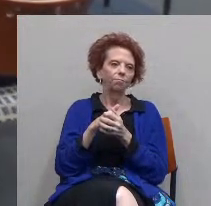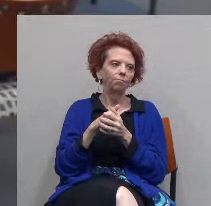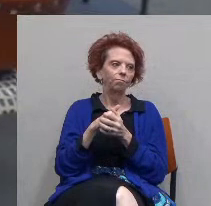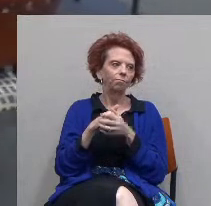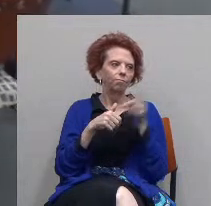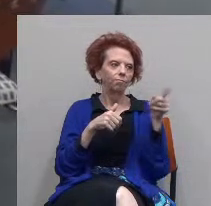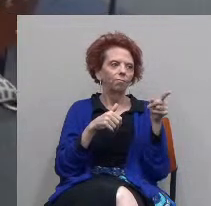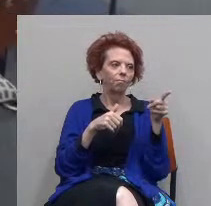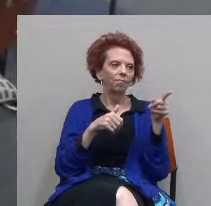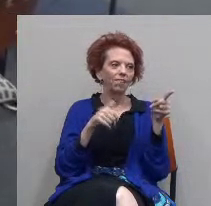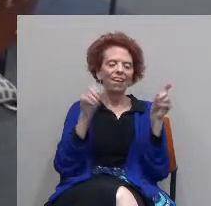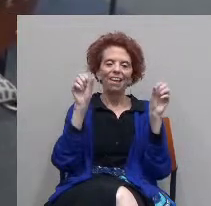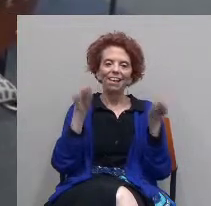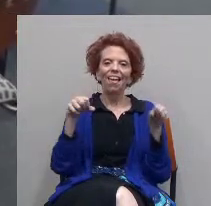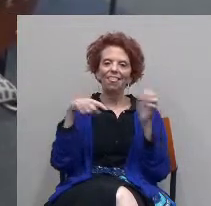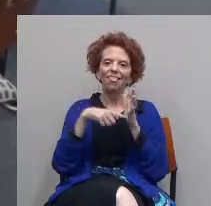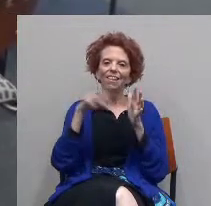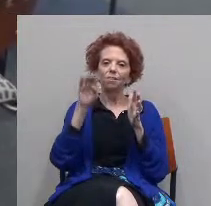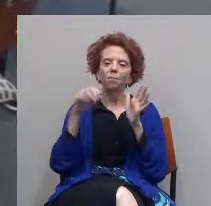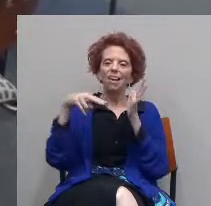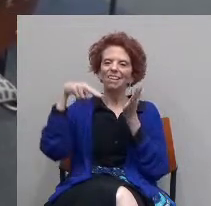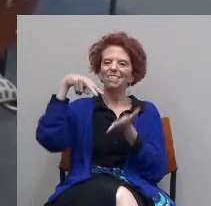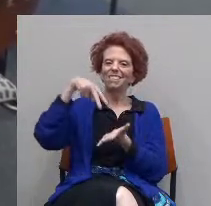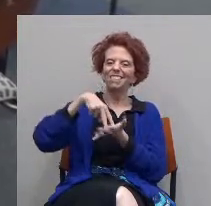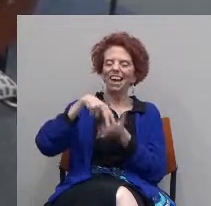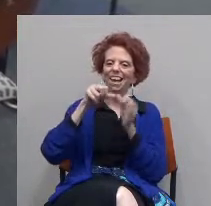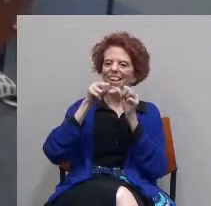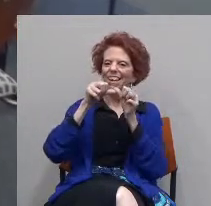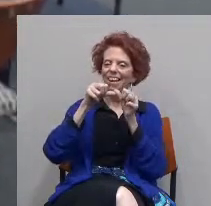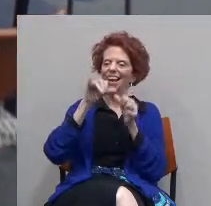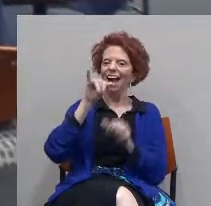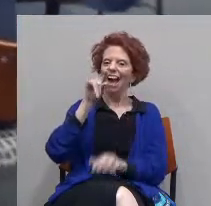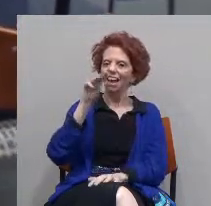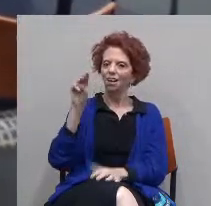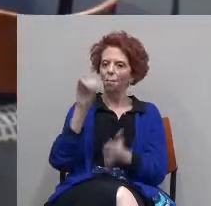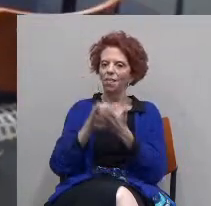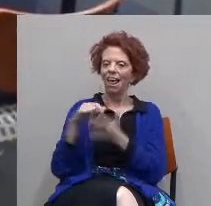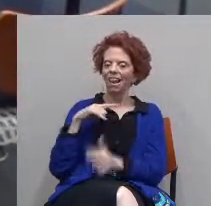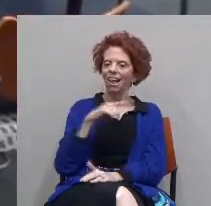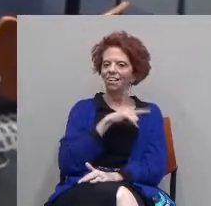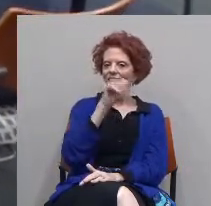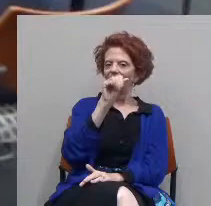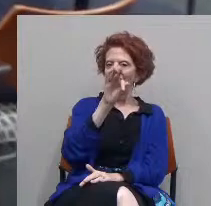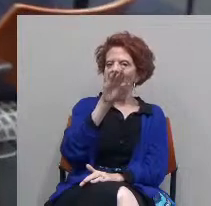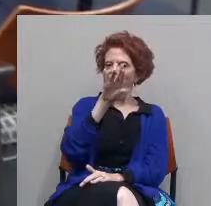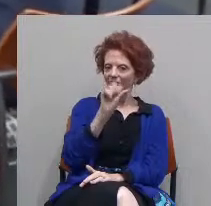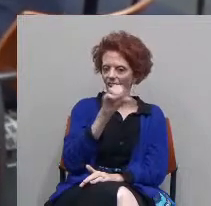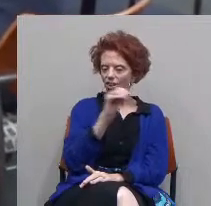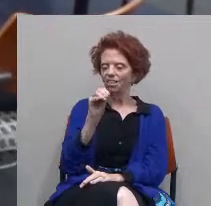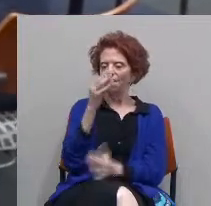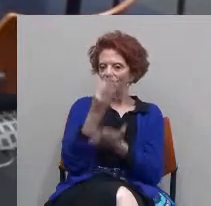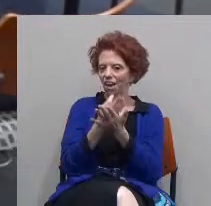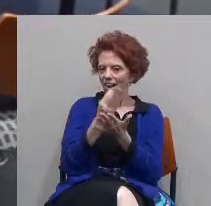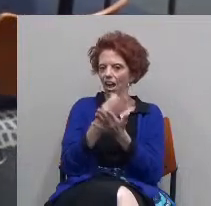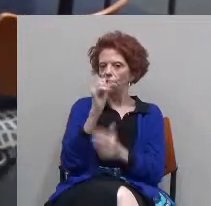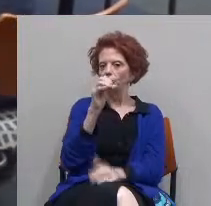Can this be a standing item, maybe the legislative affairs of maybe administration and finance, so that it's something that's regularly